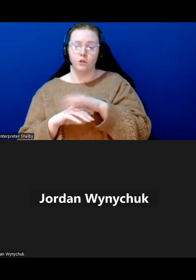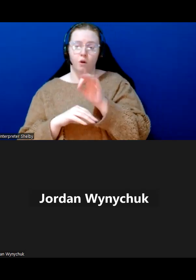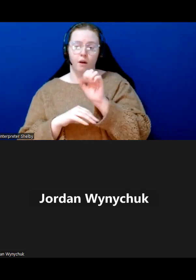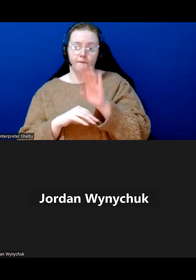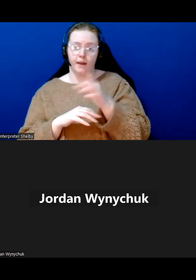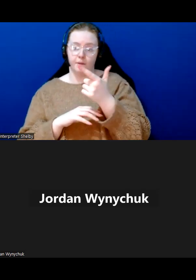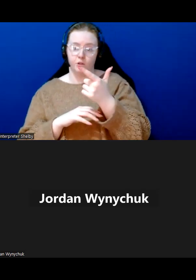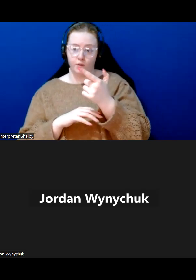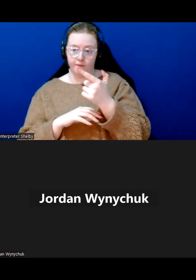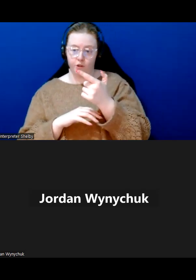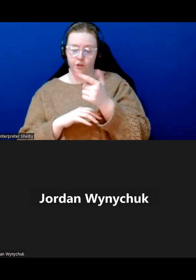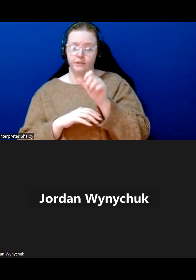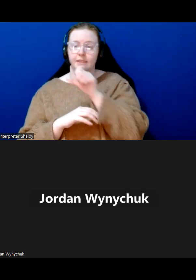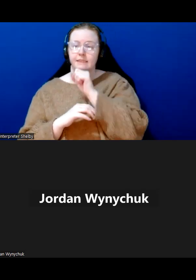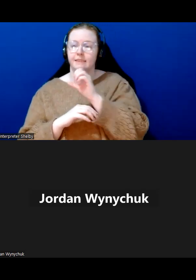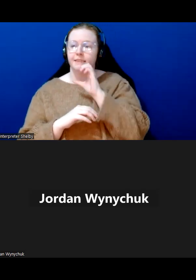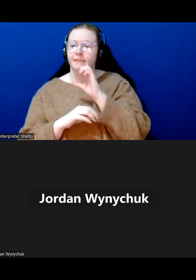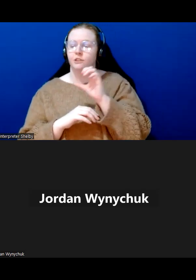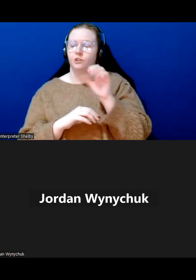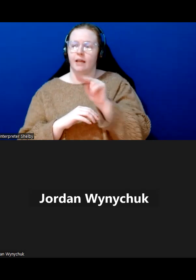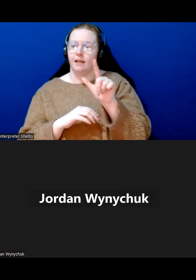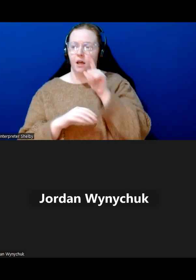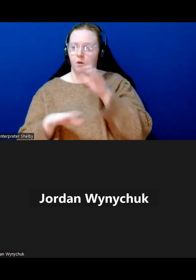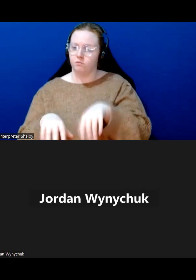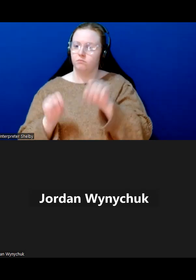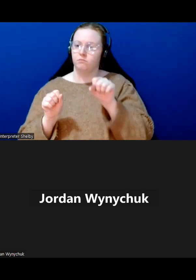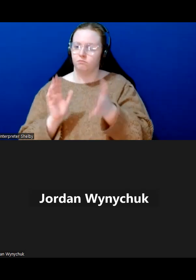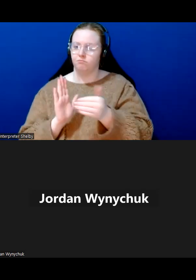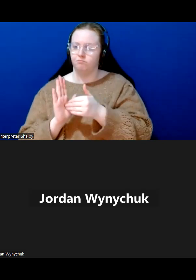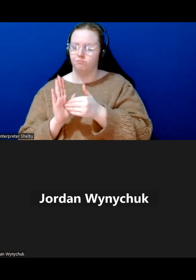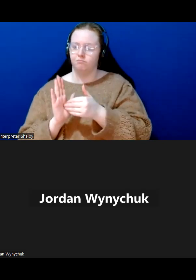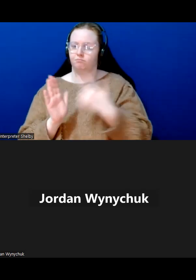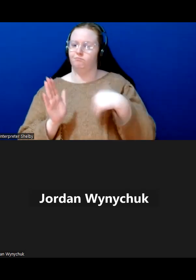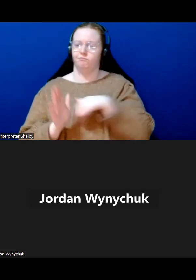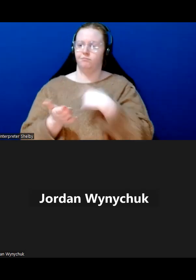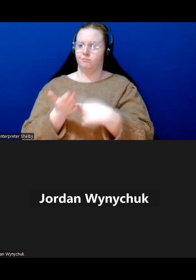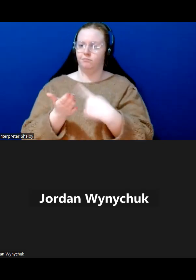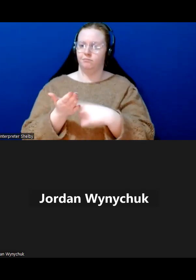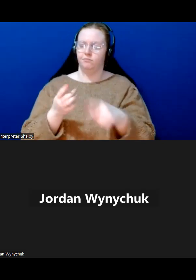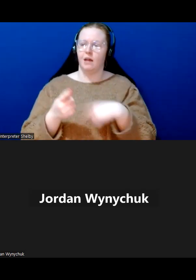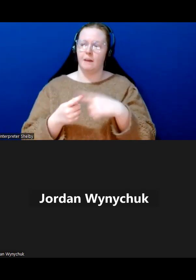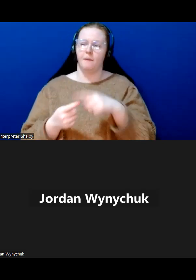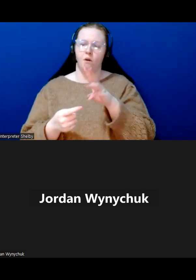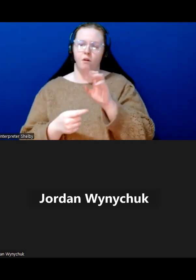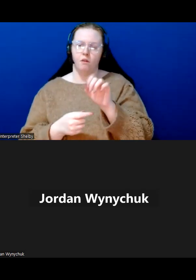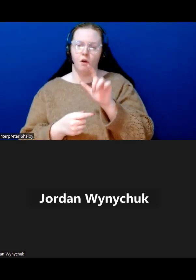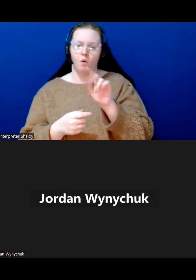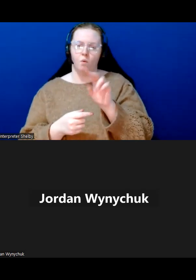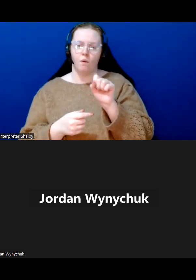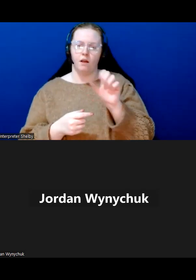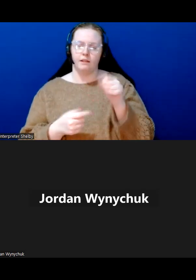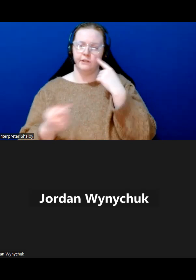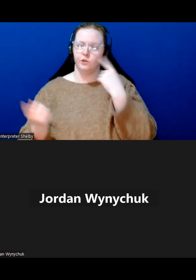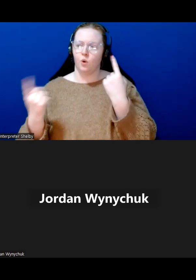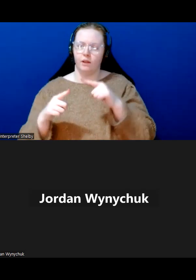21st, Seniors and L, we're going to be hosting another Let's Talk About session, and it's going to be with the Wellness Coalitions of Newfoundland and Labrador.